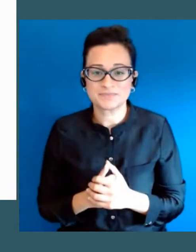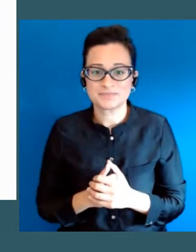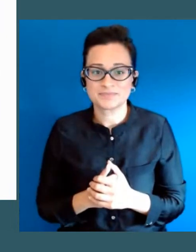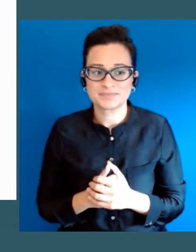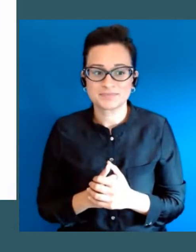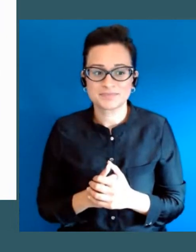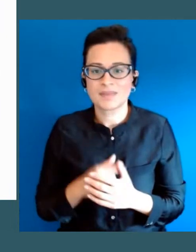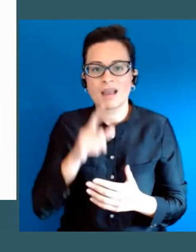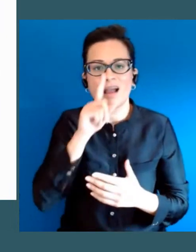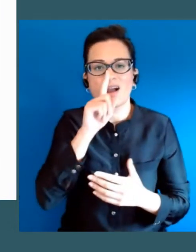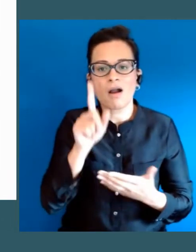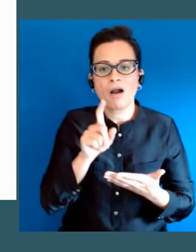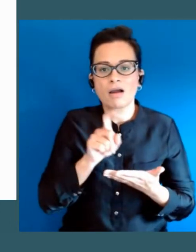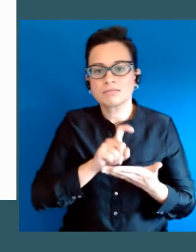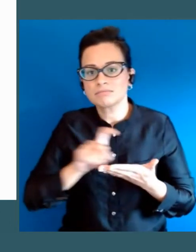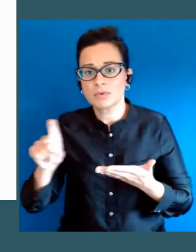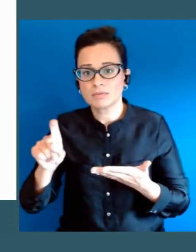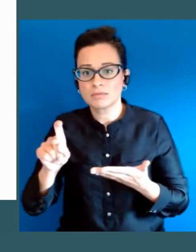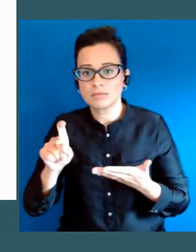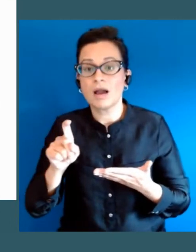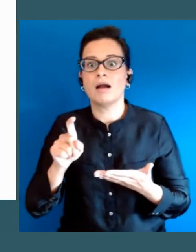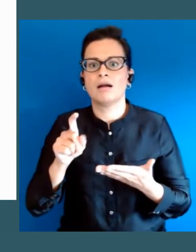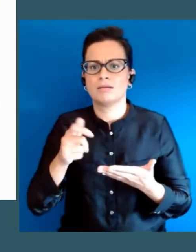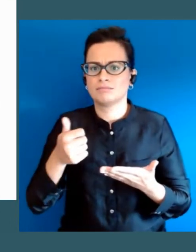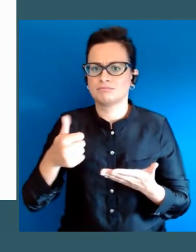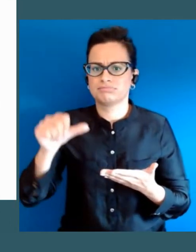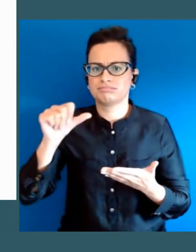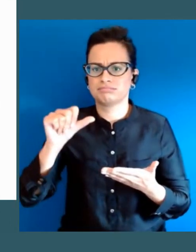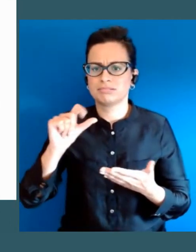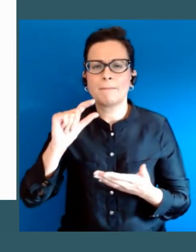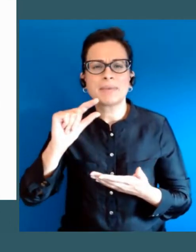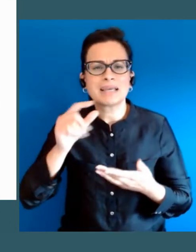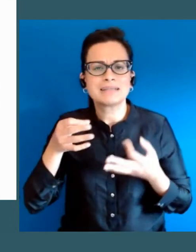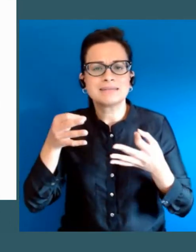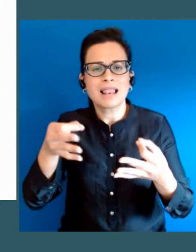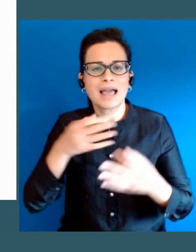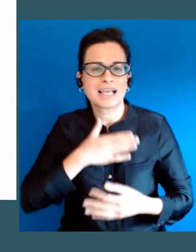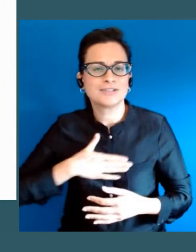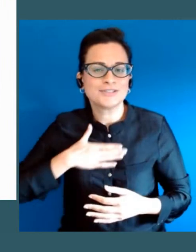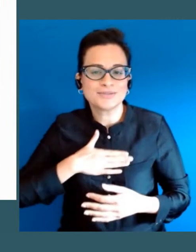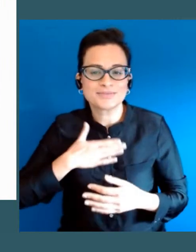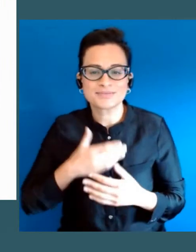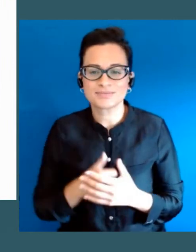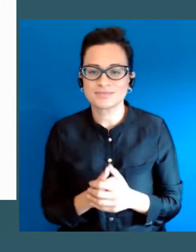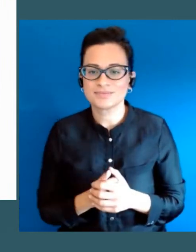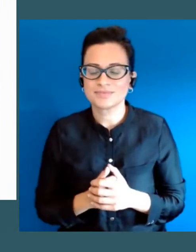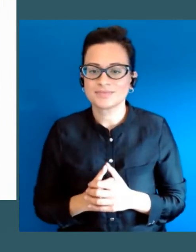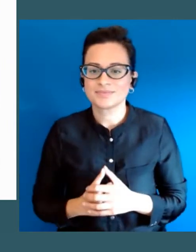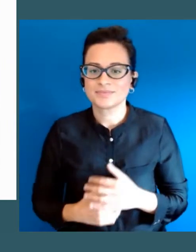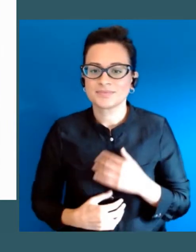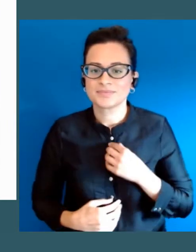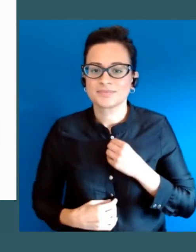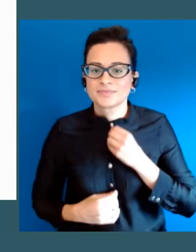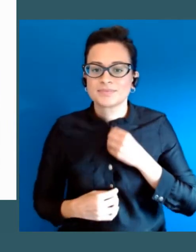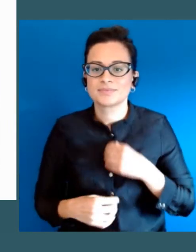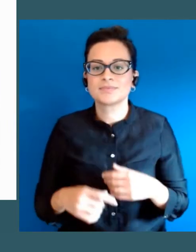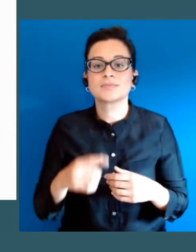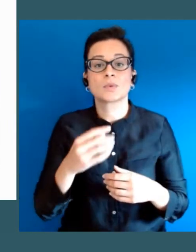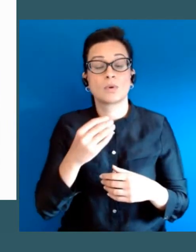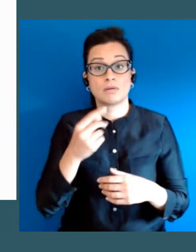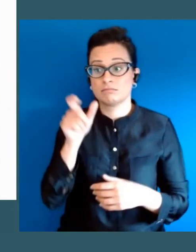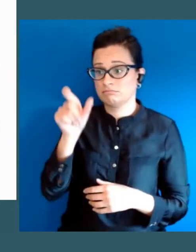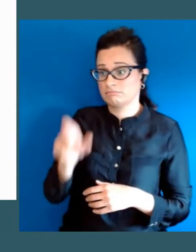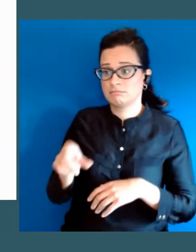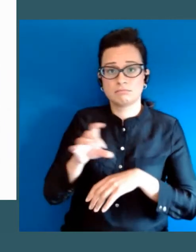on. Oh, there we go. There just seems to be a delay. Apologies. Okay, the role of the dietitian. So the dietitian